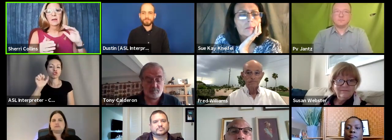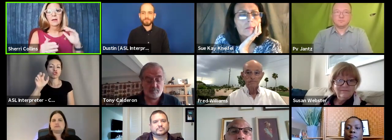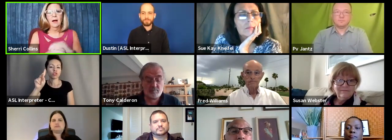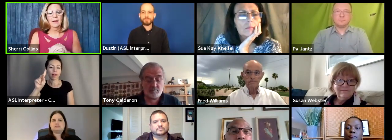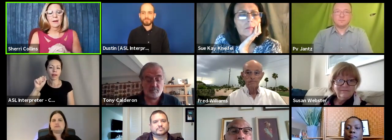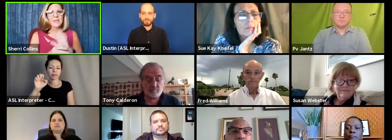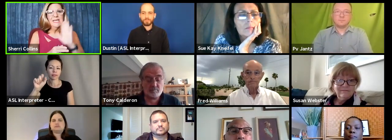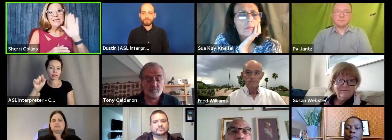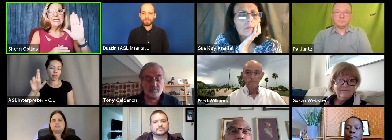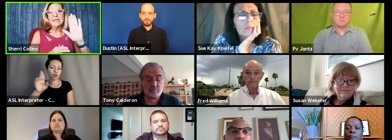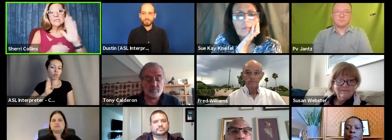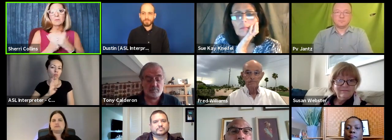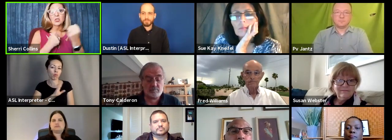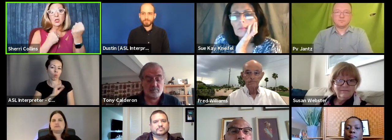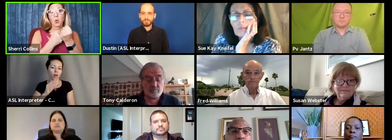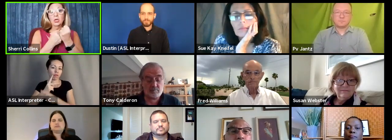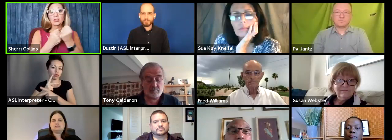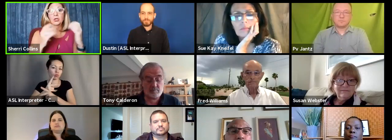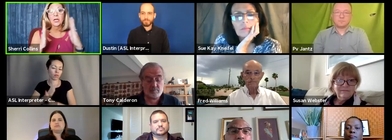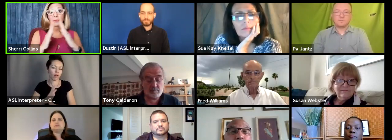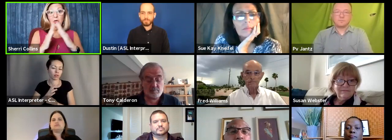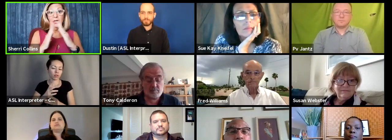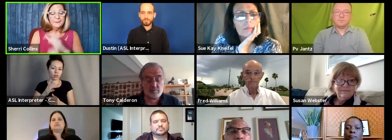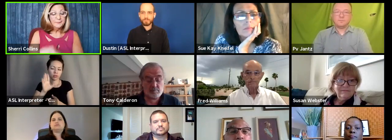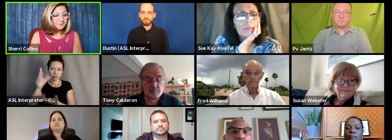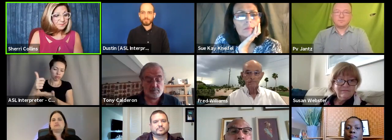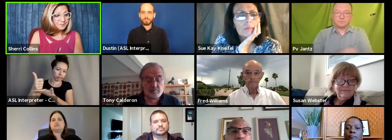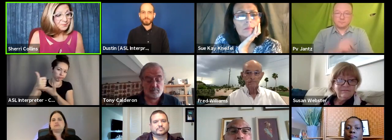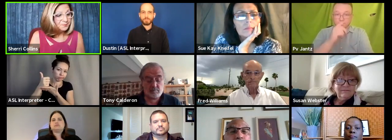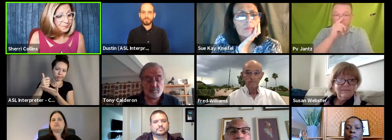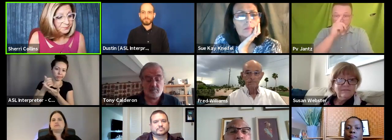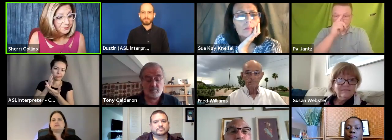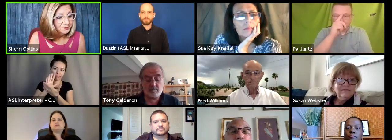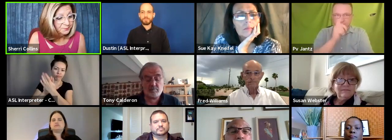appreciate his support to the community.